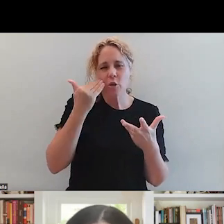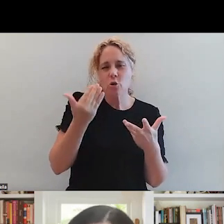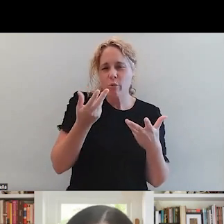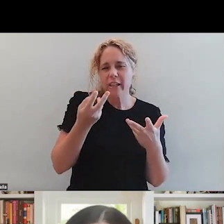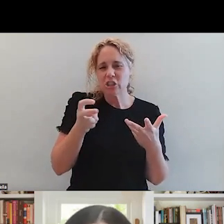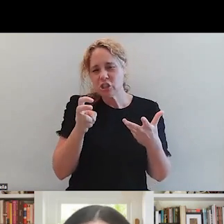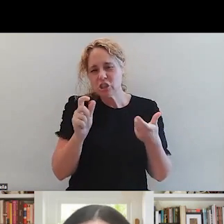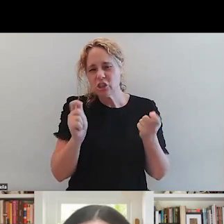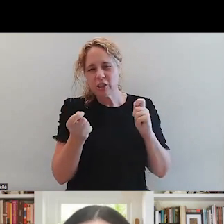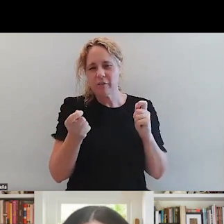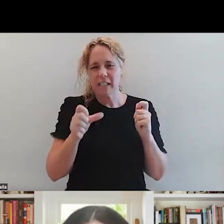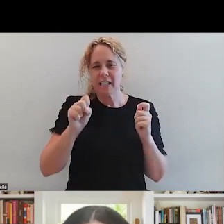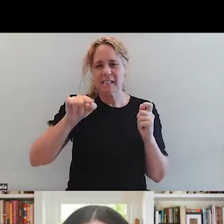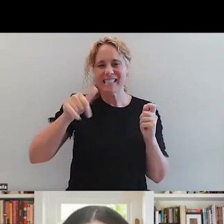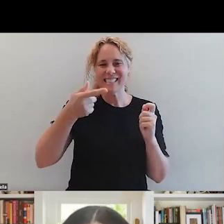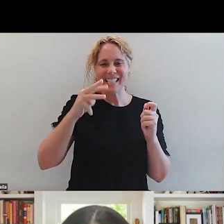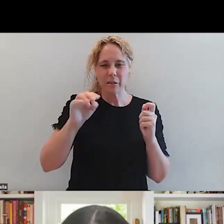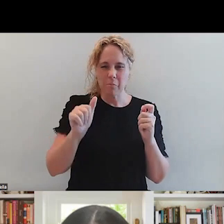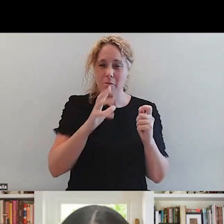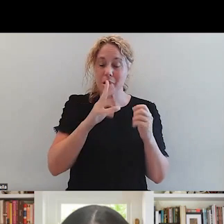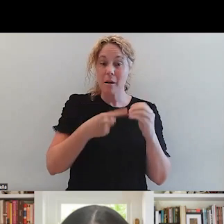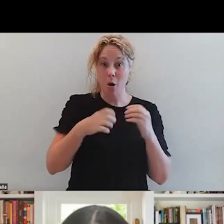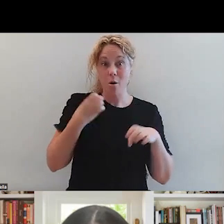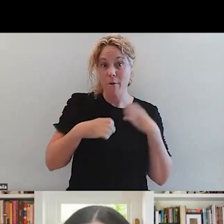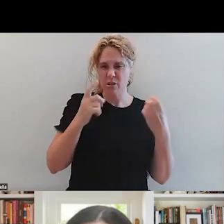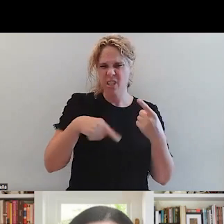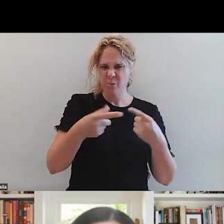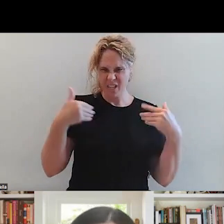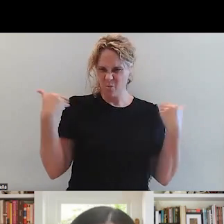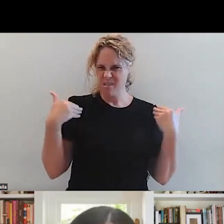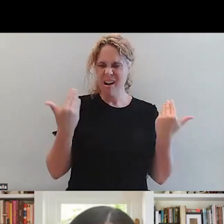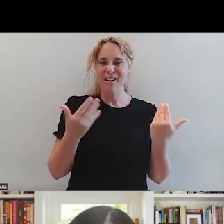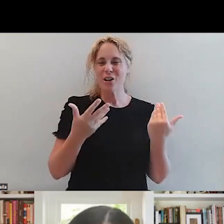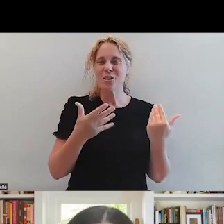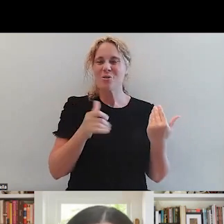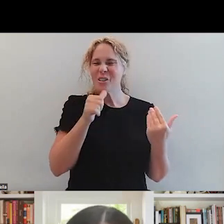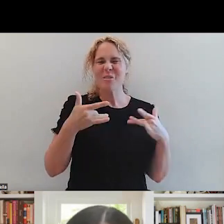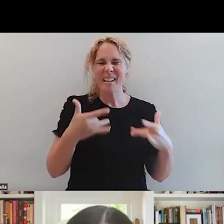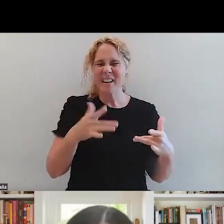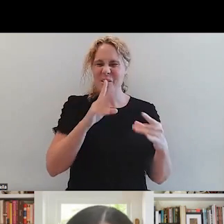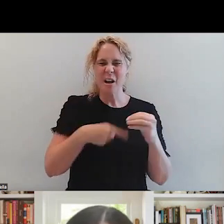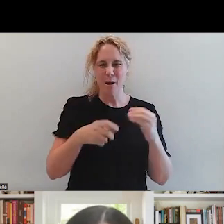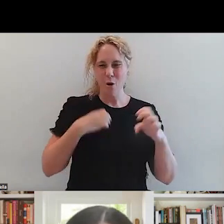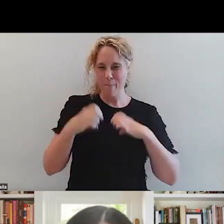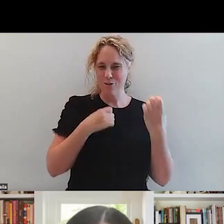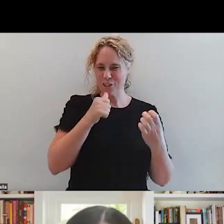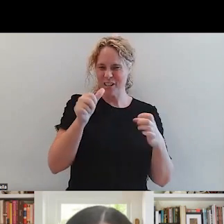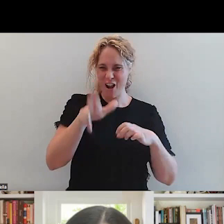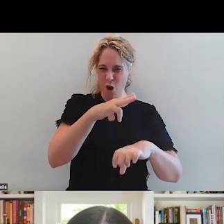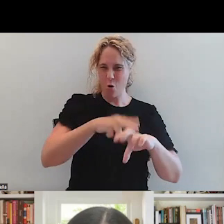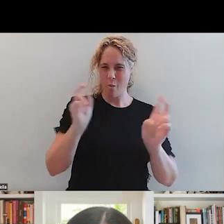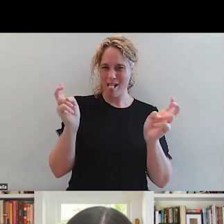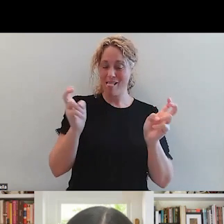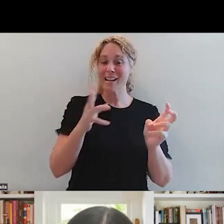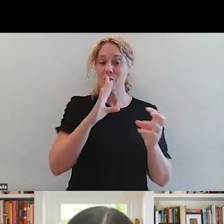in stigma when you were younger? Talking about your emotions was just not something that was normalized. Can you talk a little bit about that